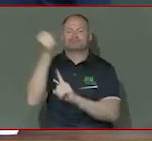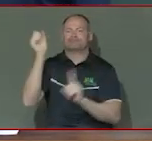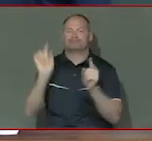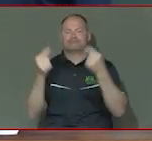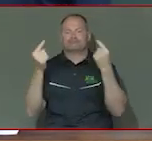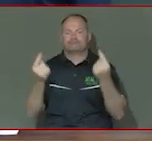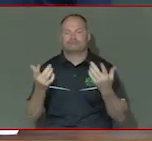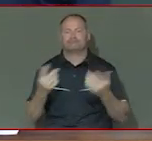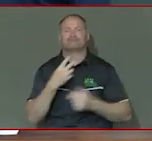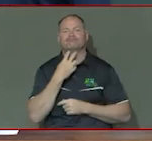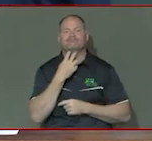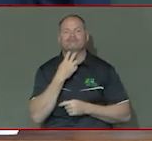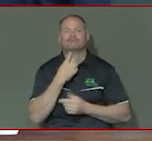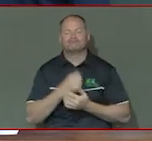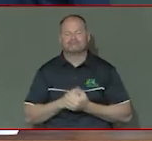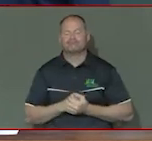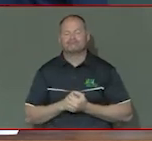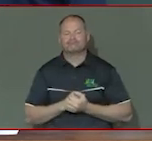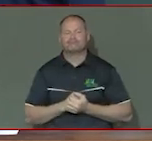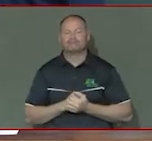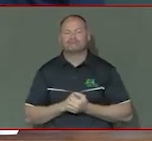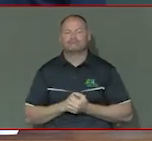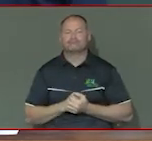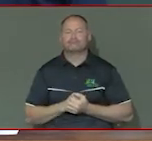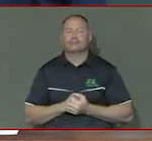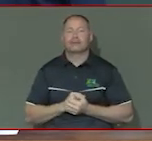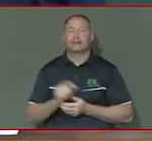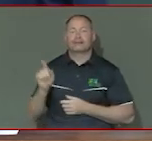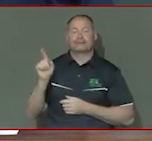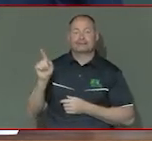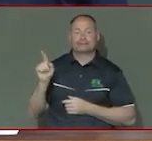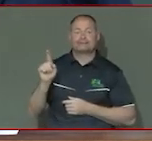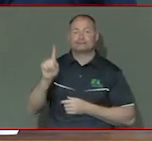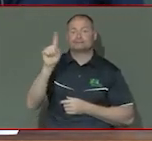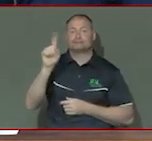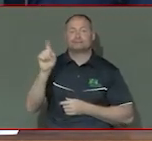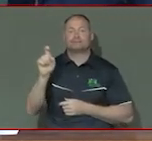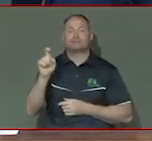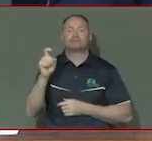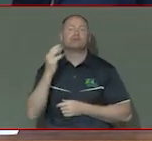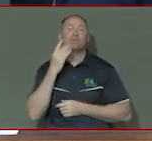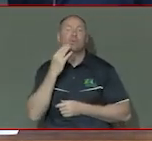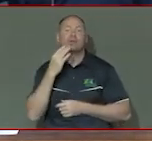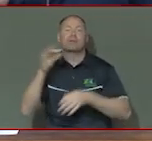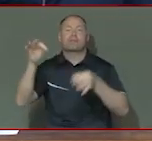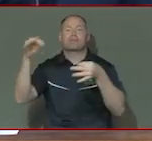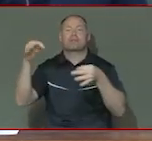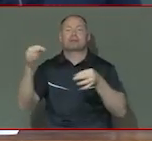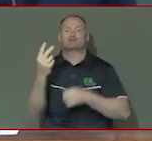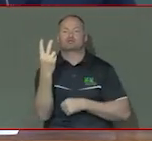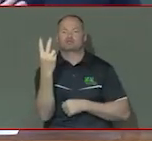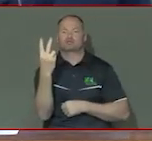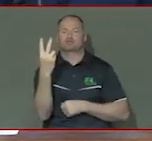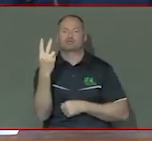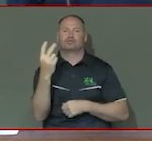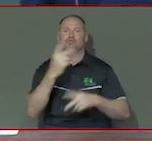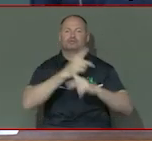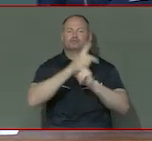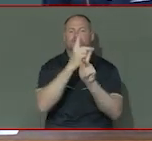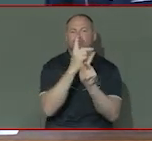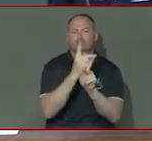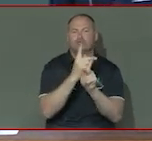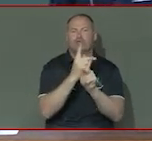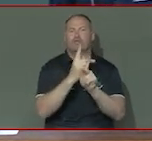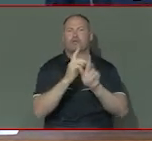get. All right. They love to ask this one in paper 2 when we do stock evaluation. Next term we'll do